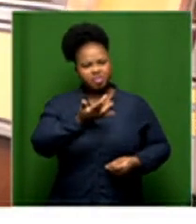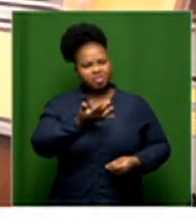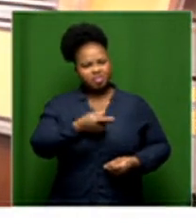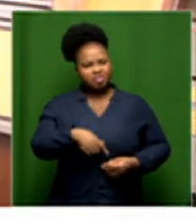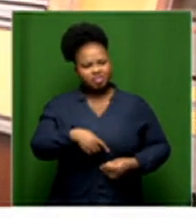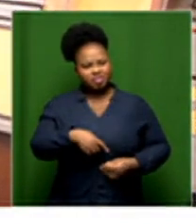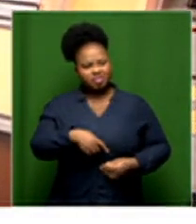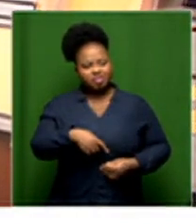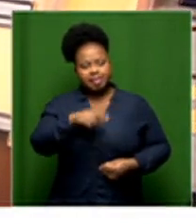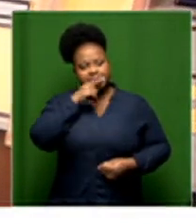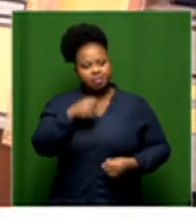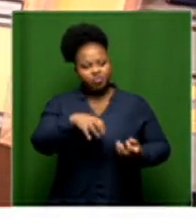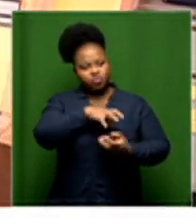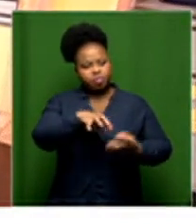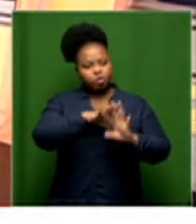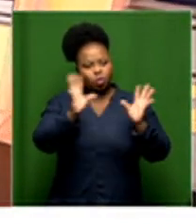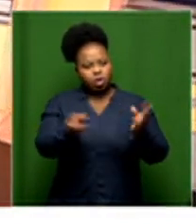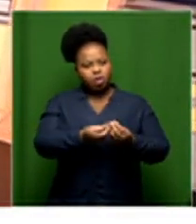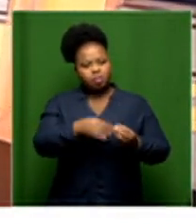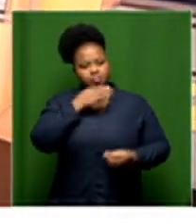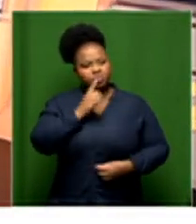fusion of that genre.